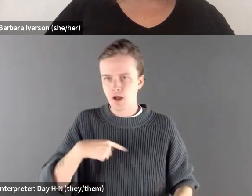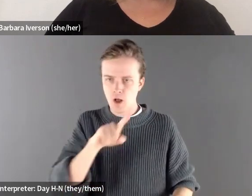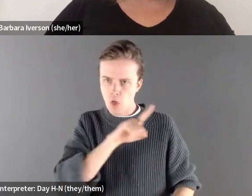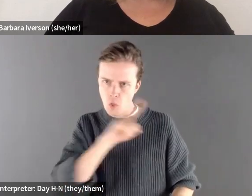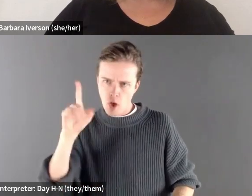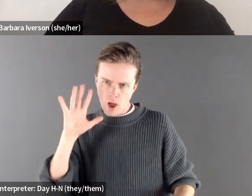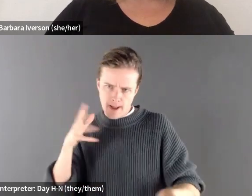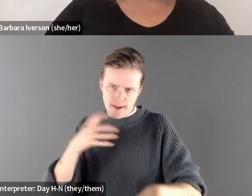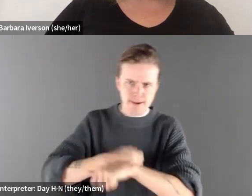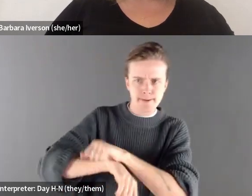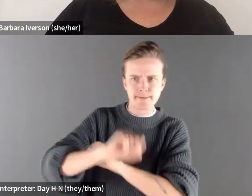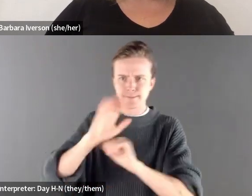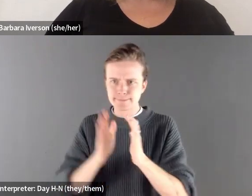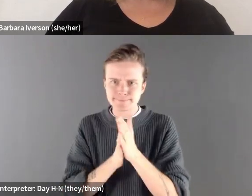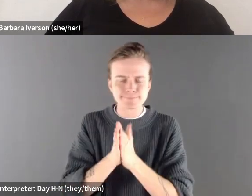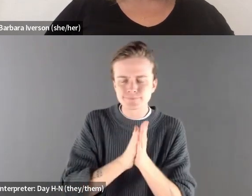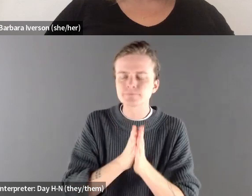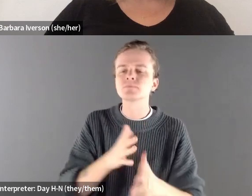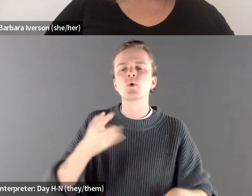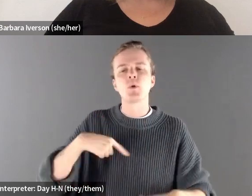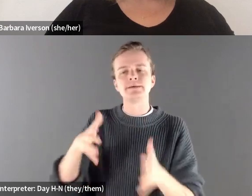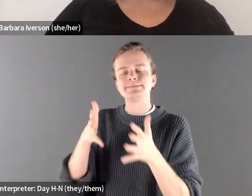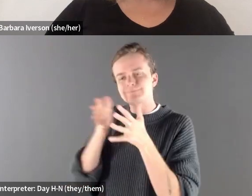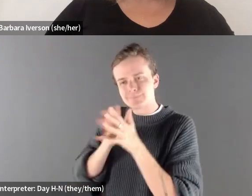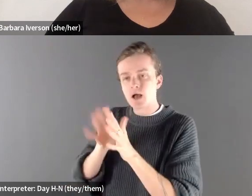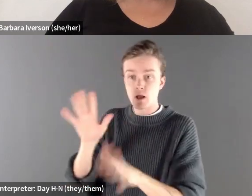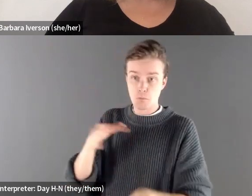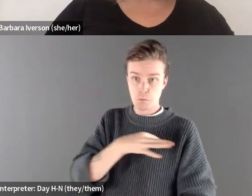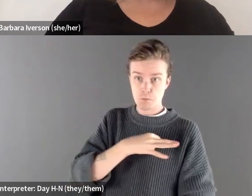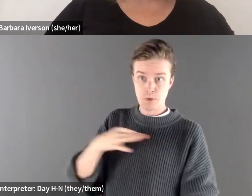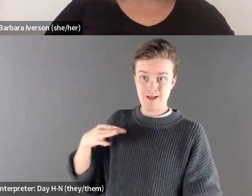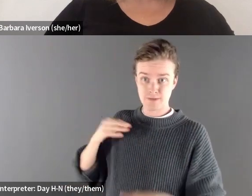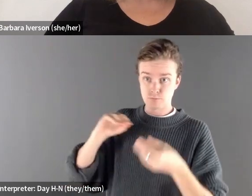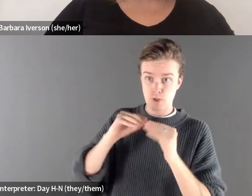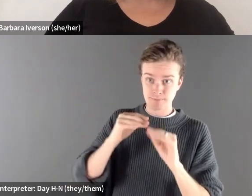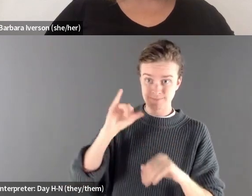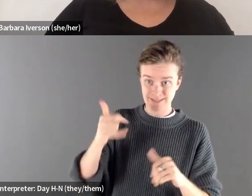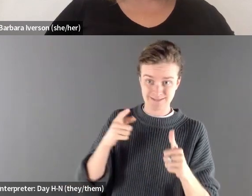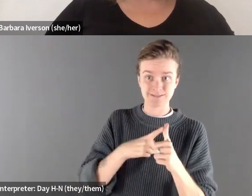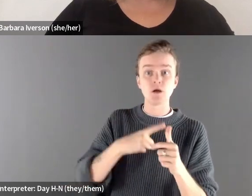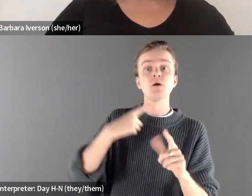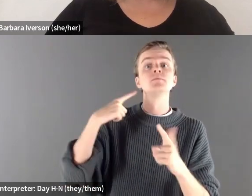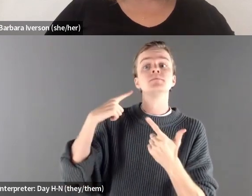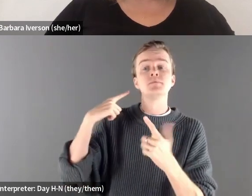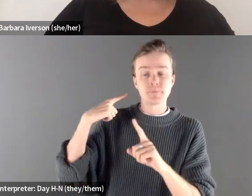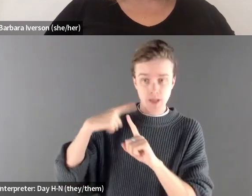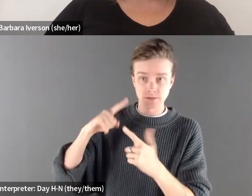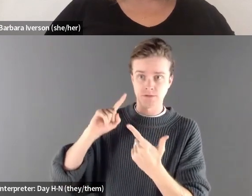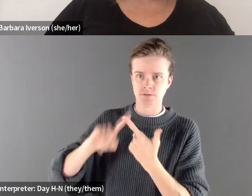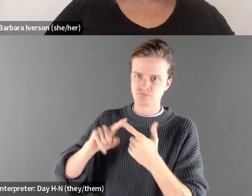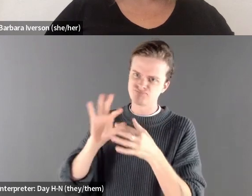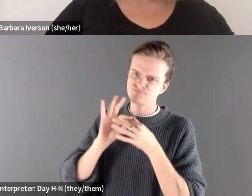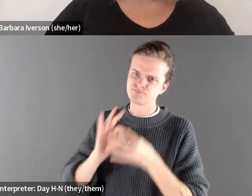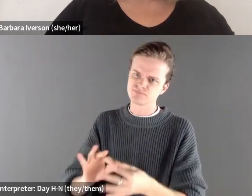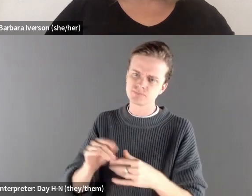that this was an issue of racial justice, because you can't have racial justice so long as tools that enable racial discrimination exist. And so making it